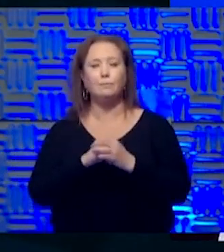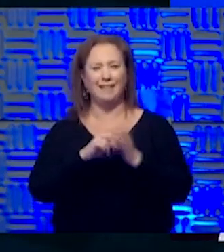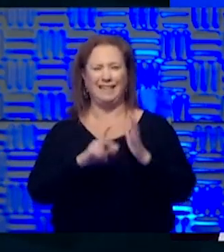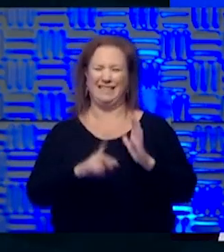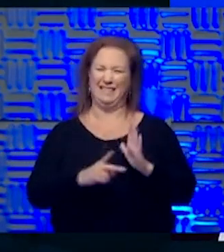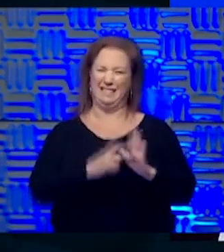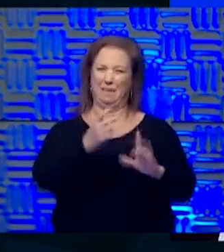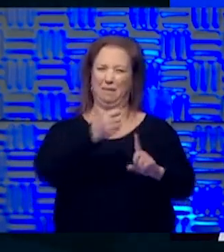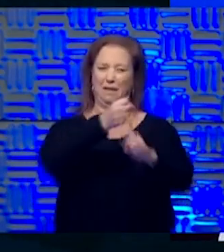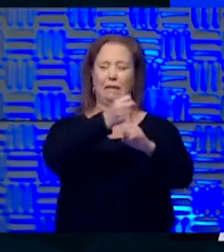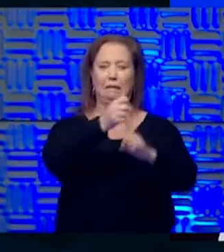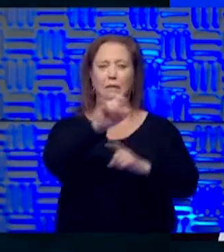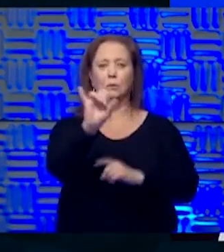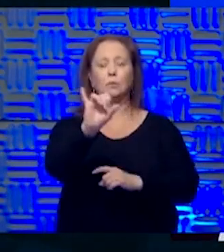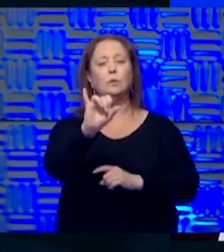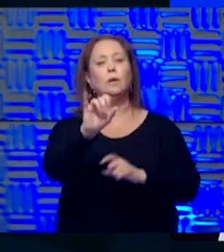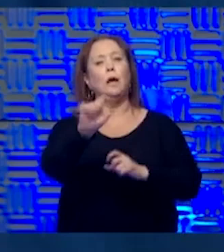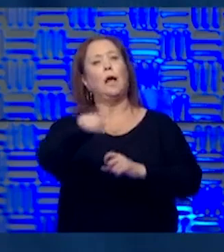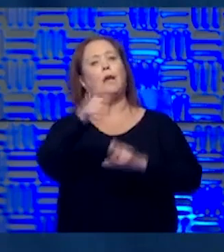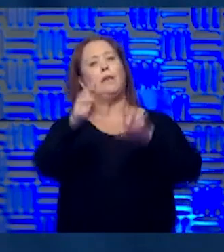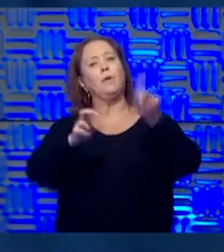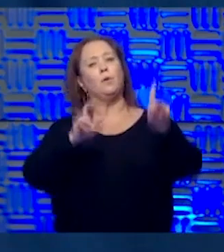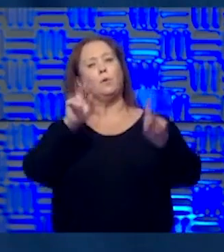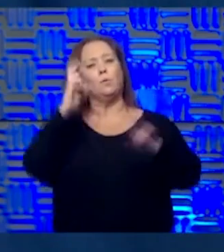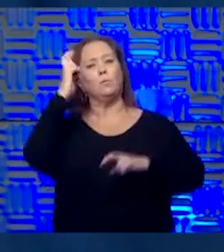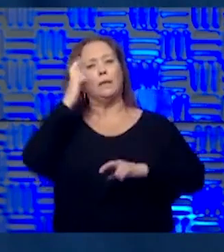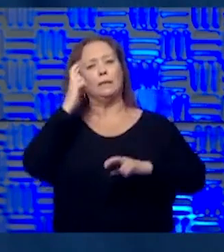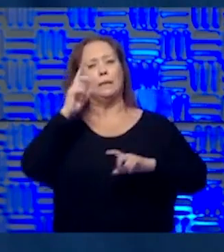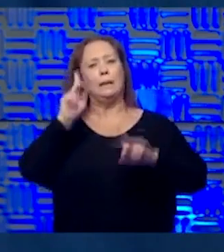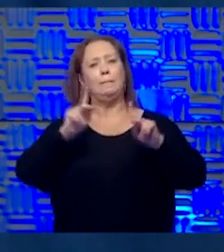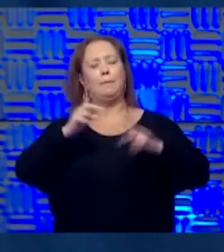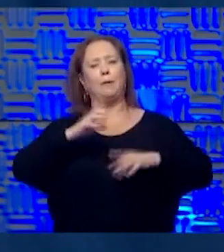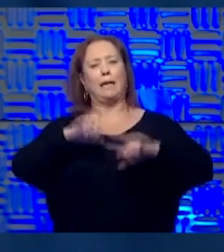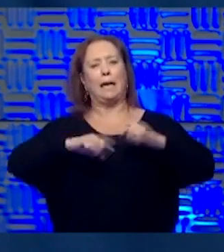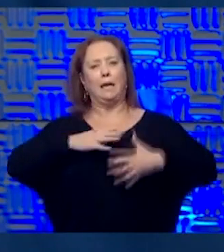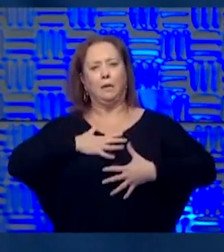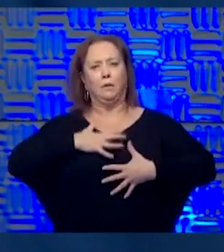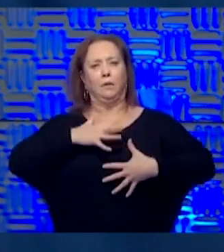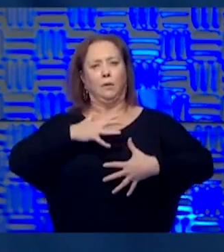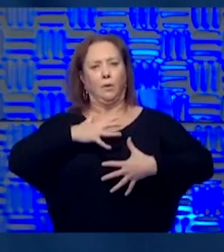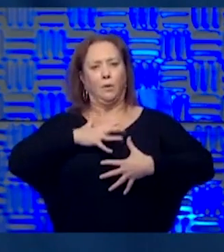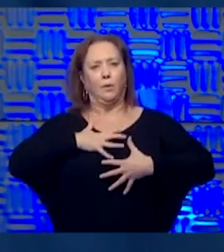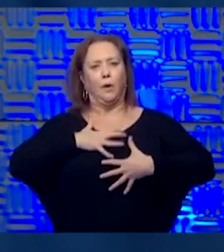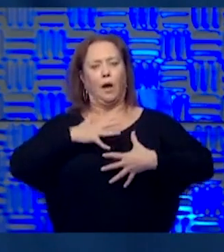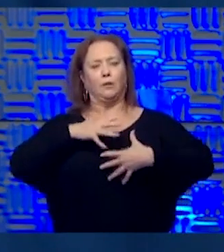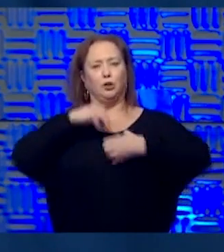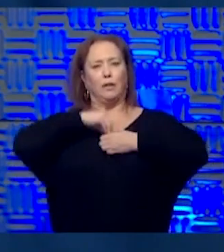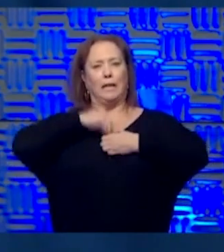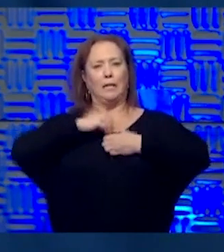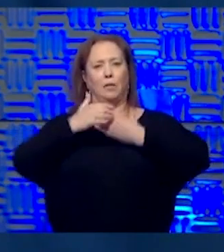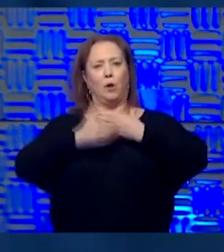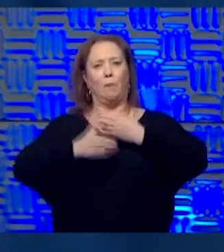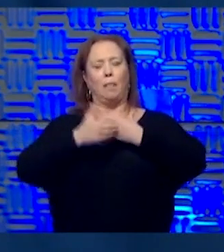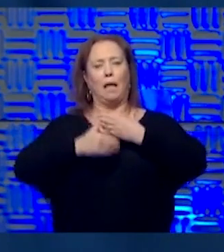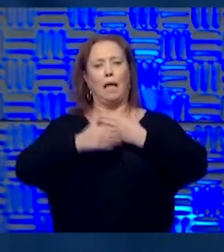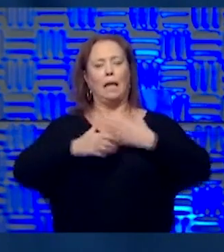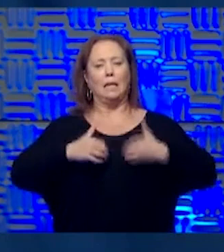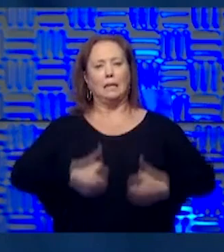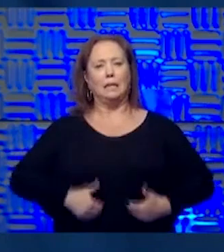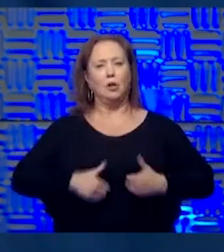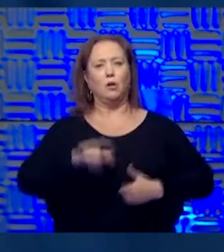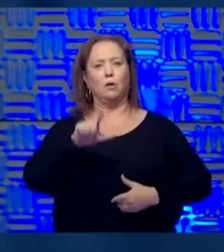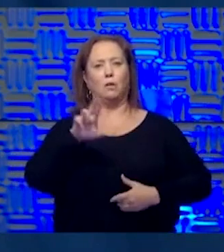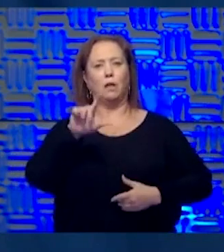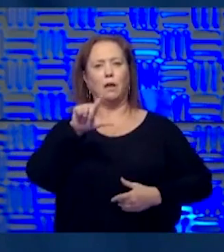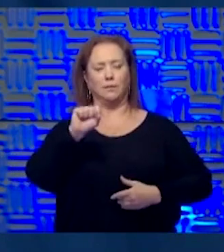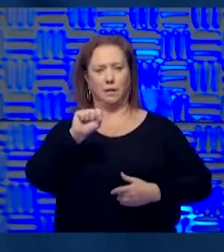hit as to another reason why people cannot oxygenate well or get oxygen to their blood well, especially in their lungs, when they